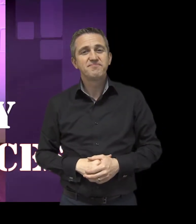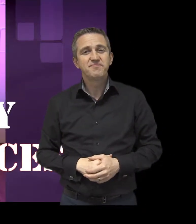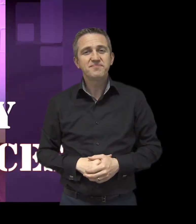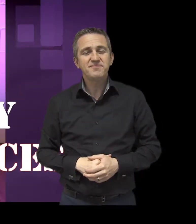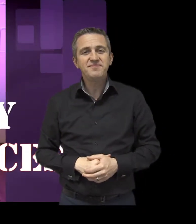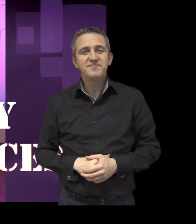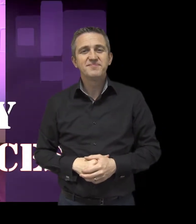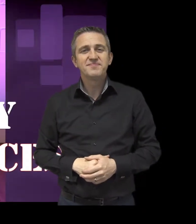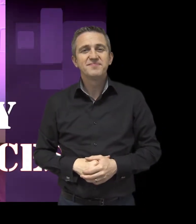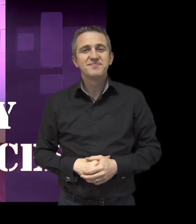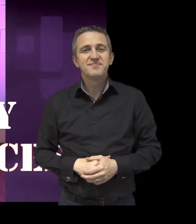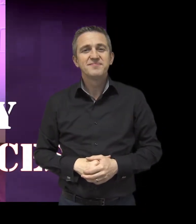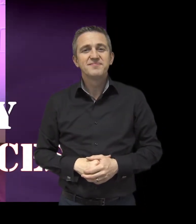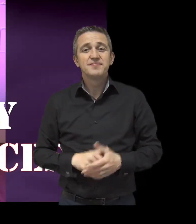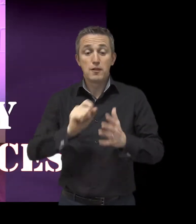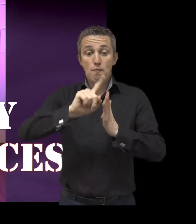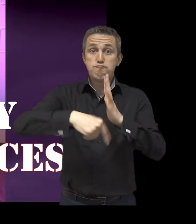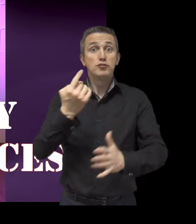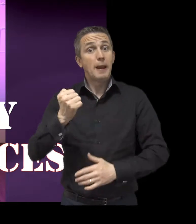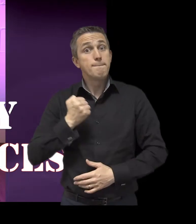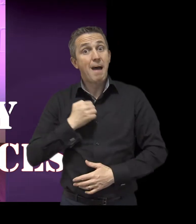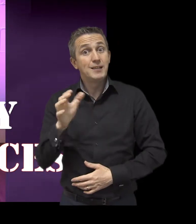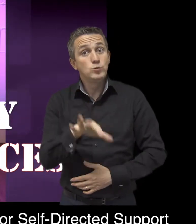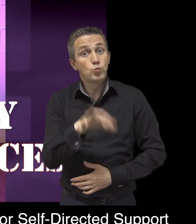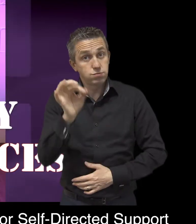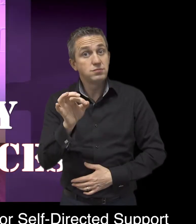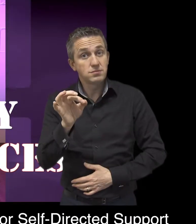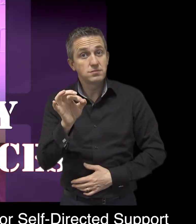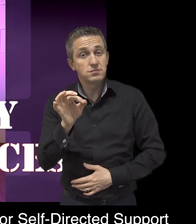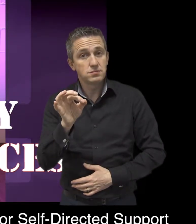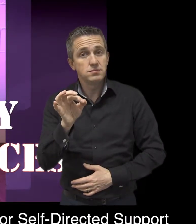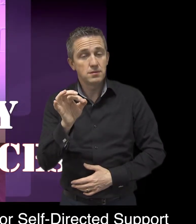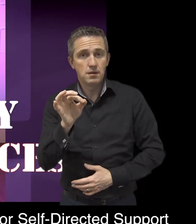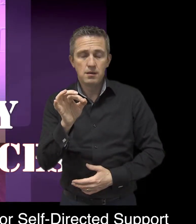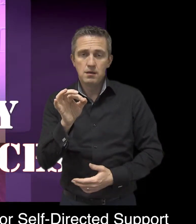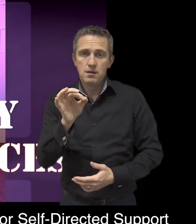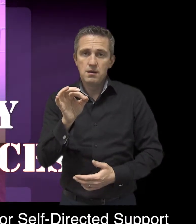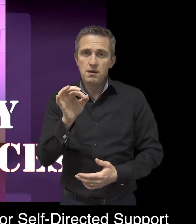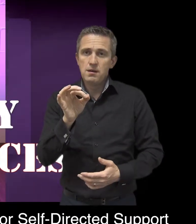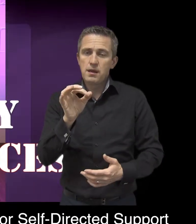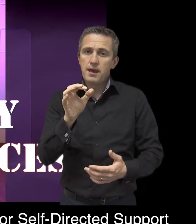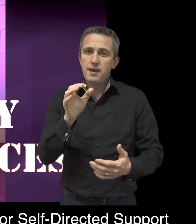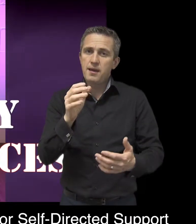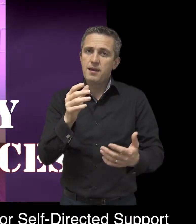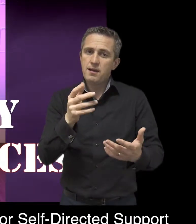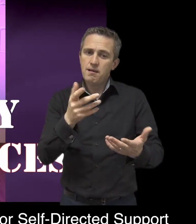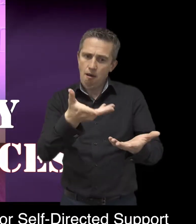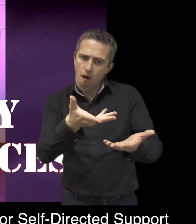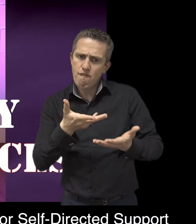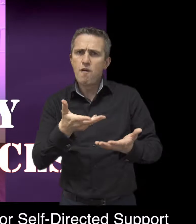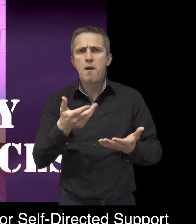Well, my choices for me was